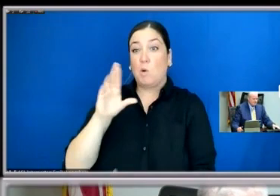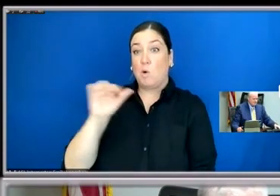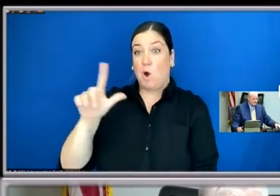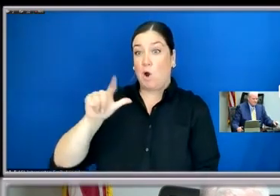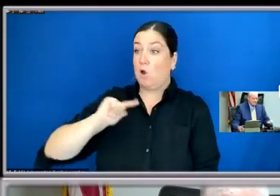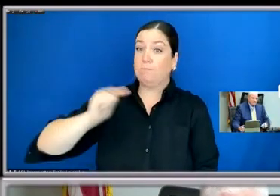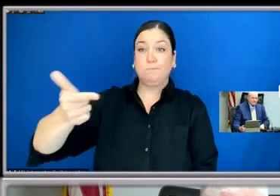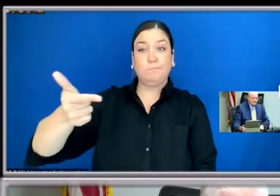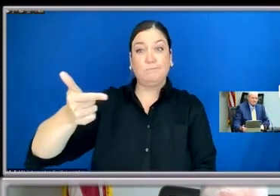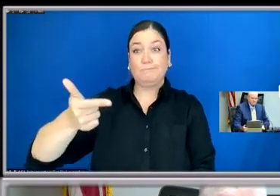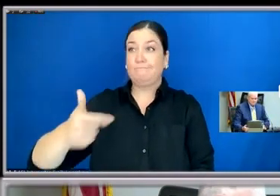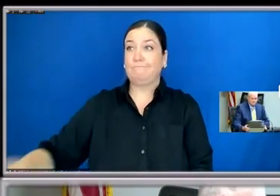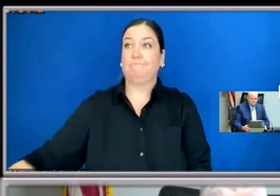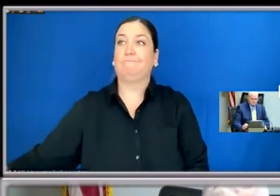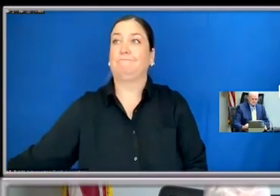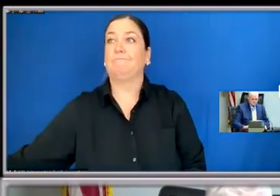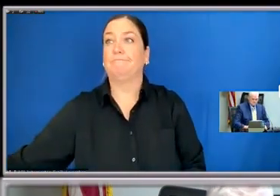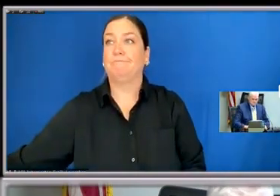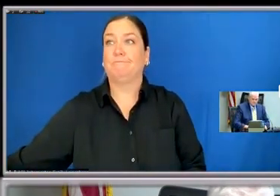away.